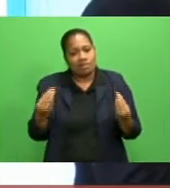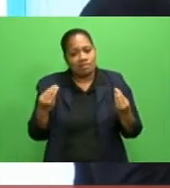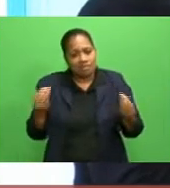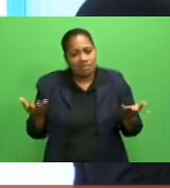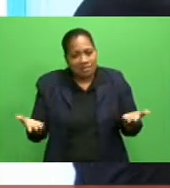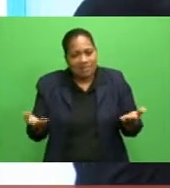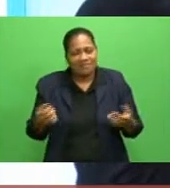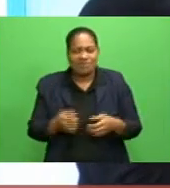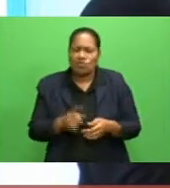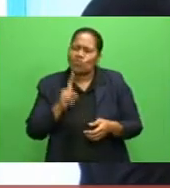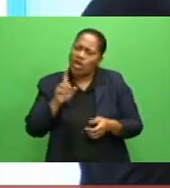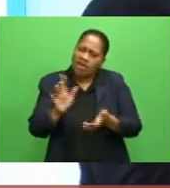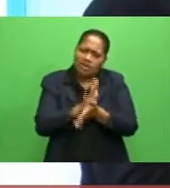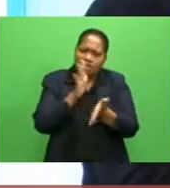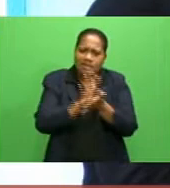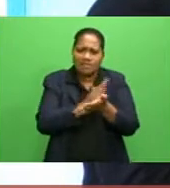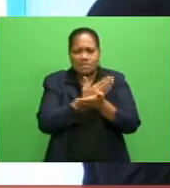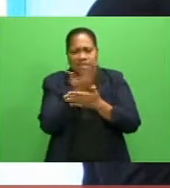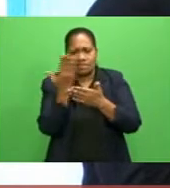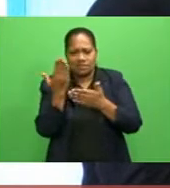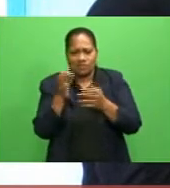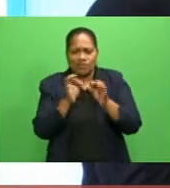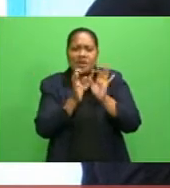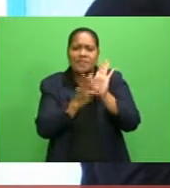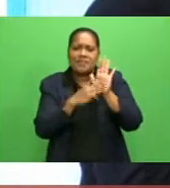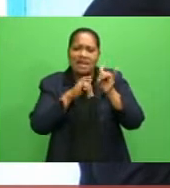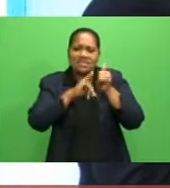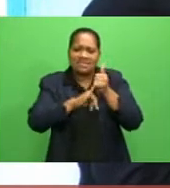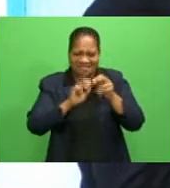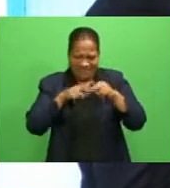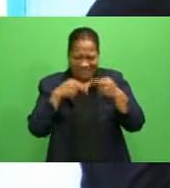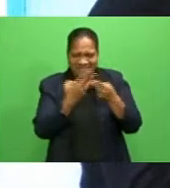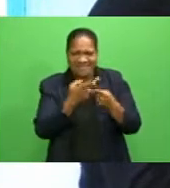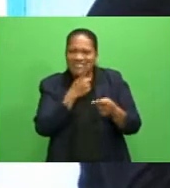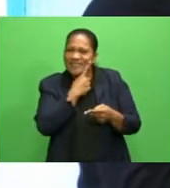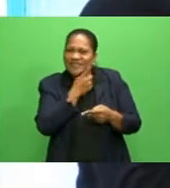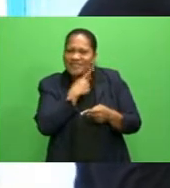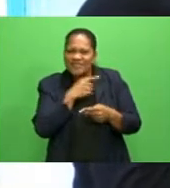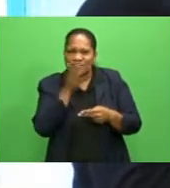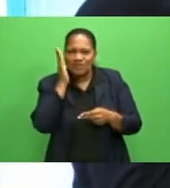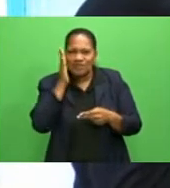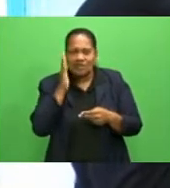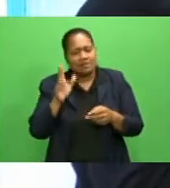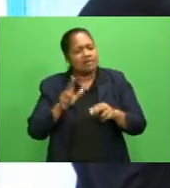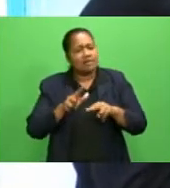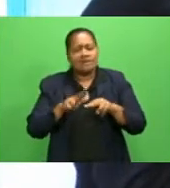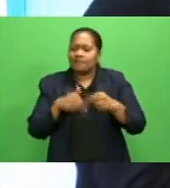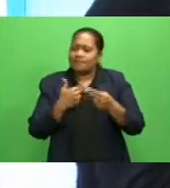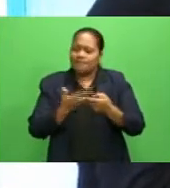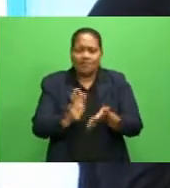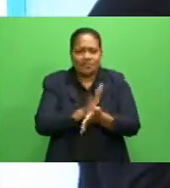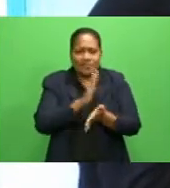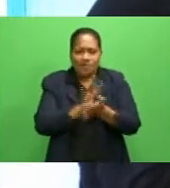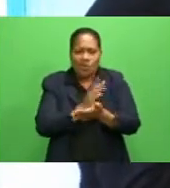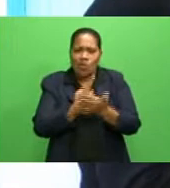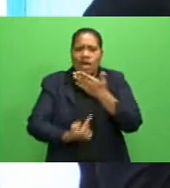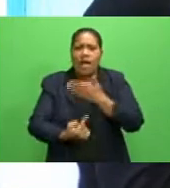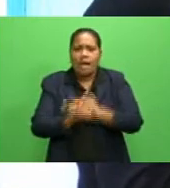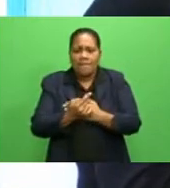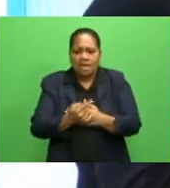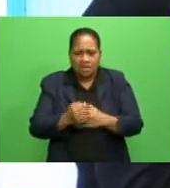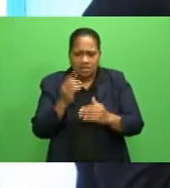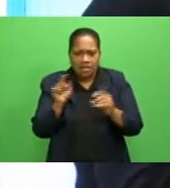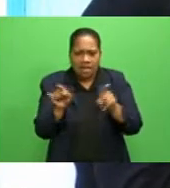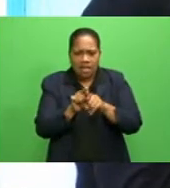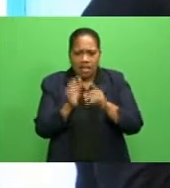for the BMS family as the Prime Minister is present in the opening of the new quarters and be part of another milestone, ensuring that education